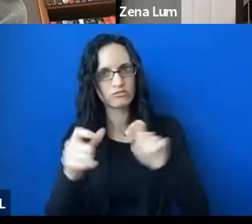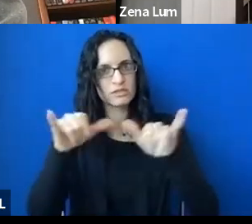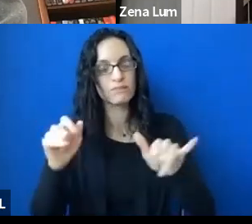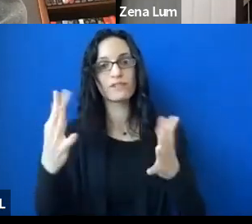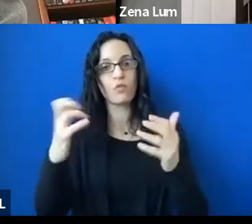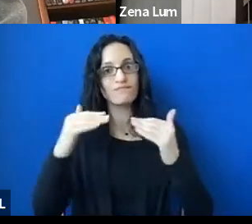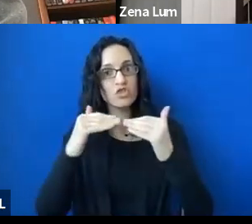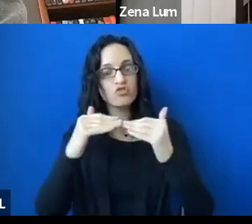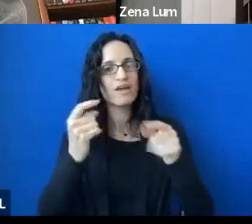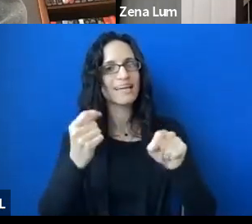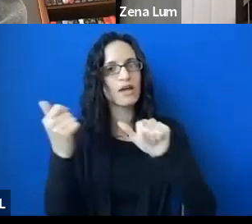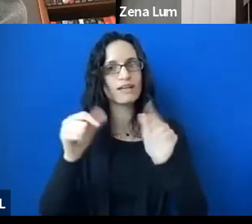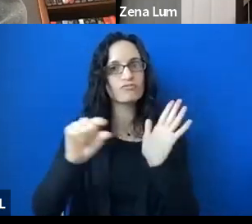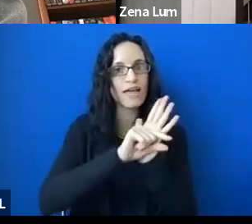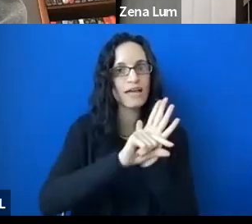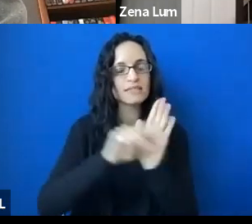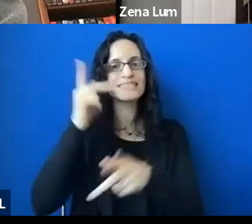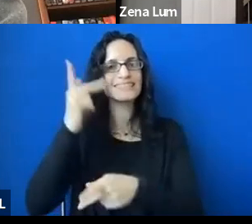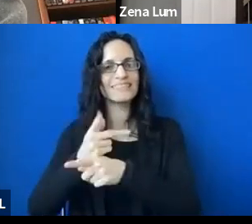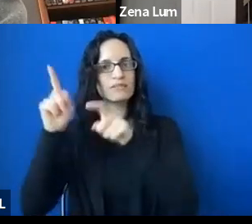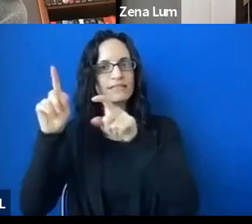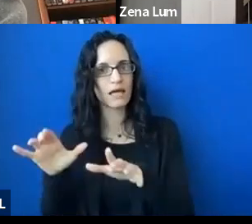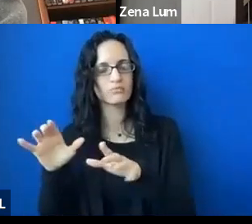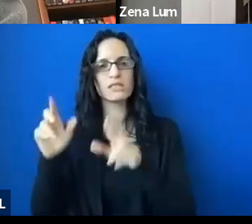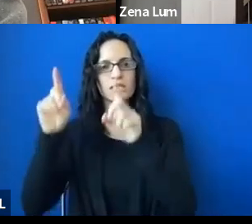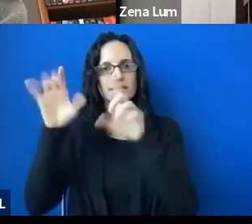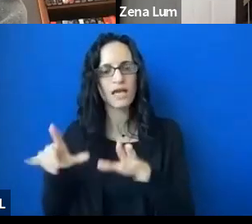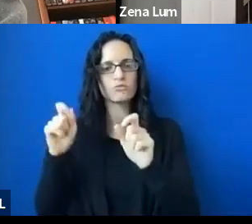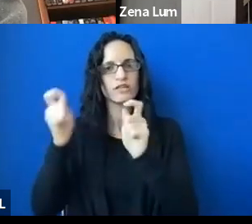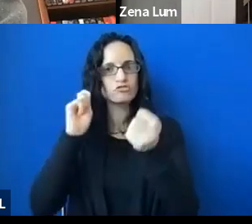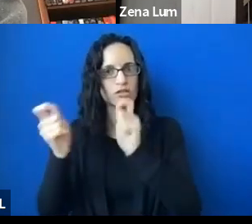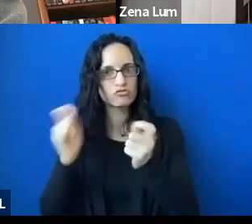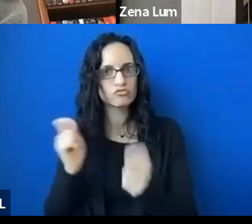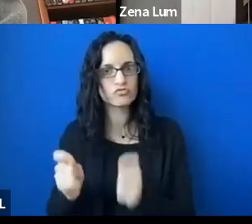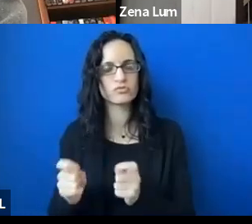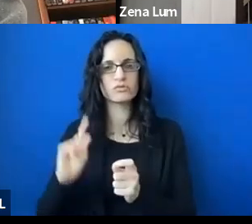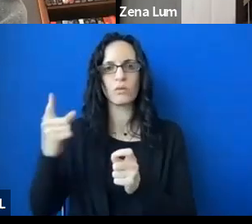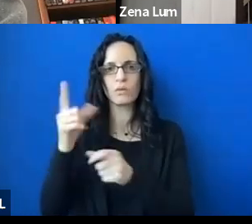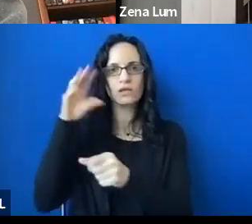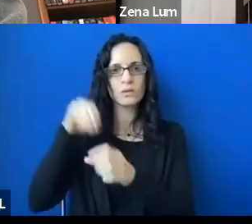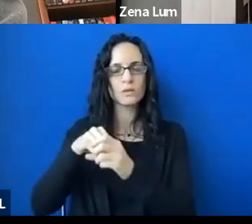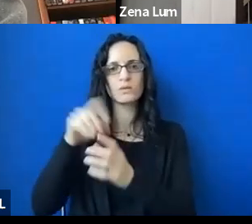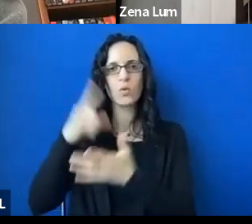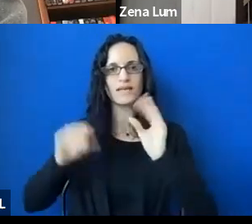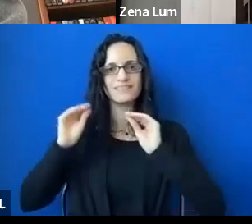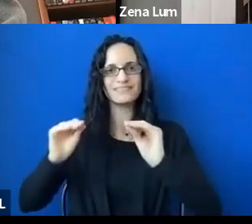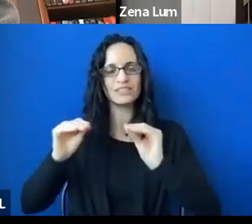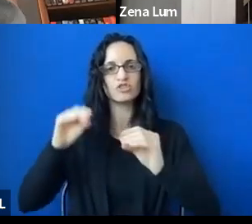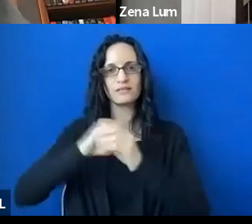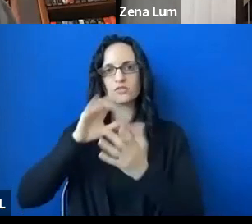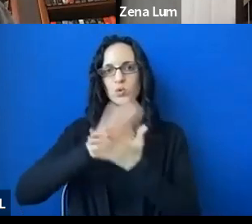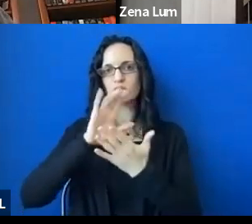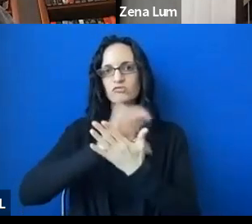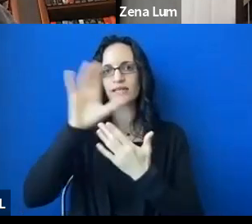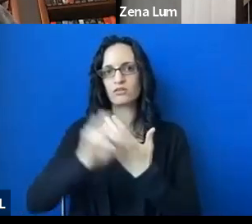grades, keep the exams. You can change the exams to only include what is taught in school. You can get